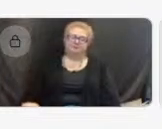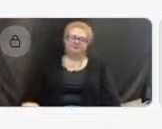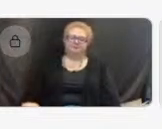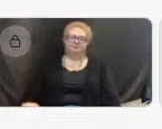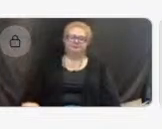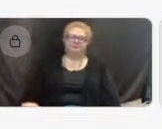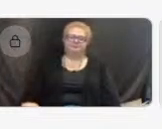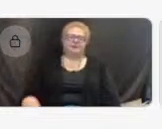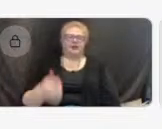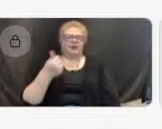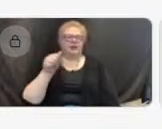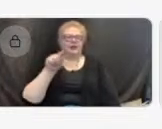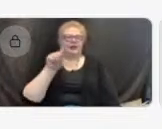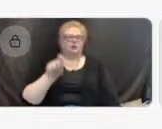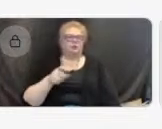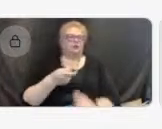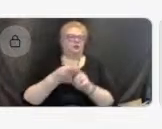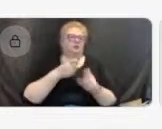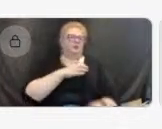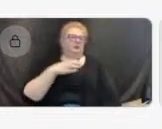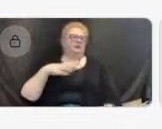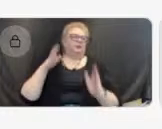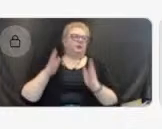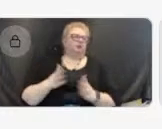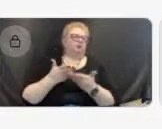Any questions by the commission?